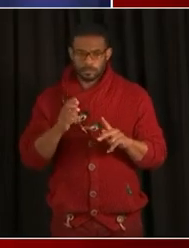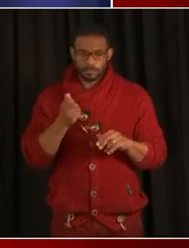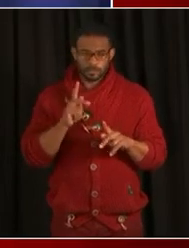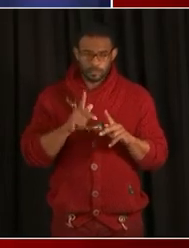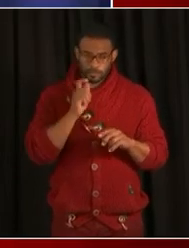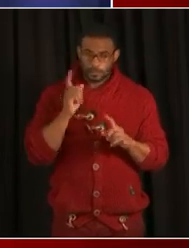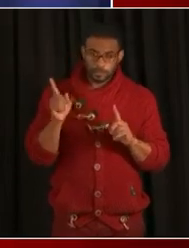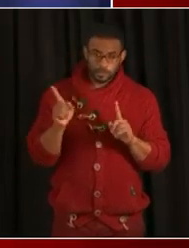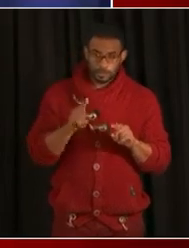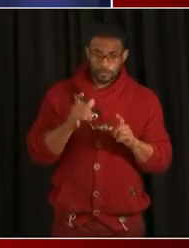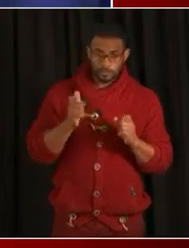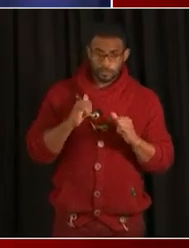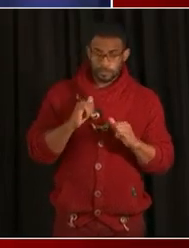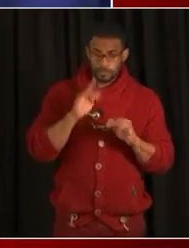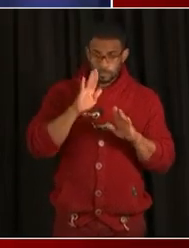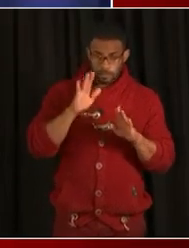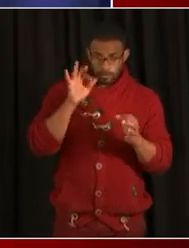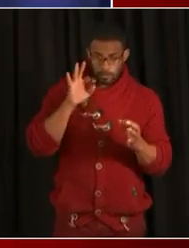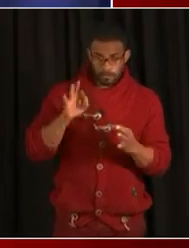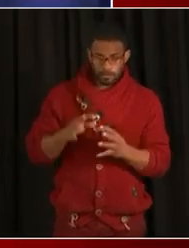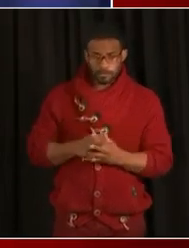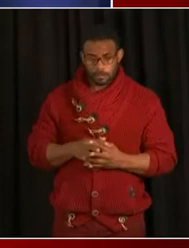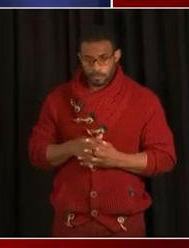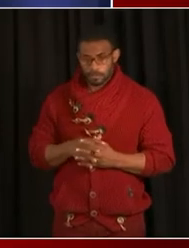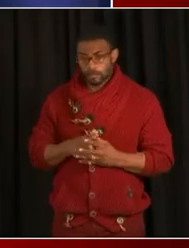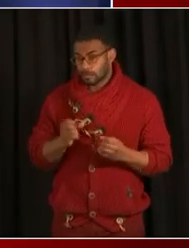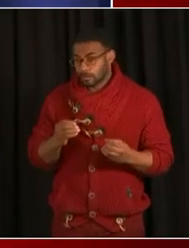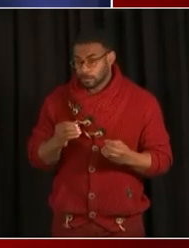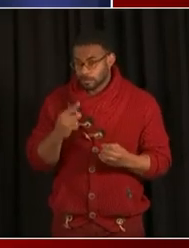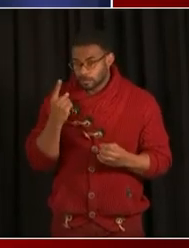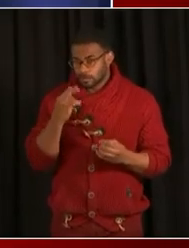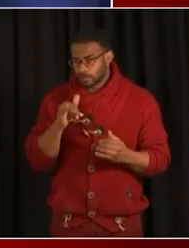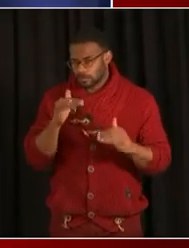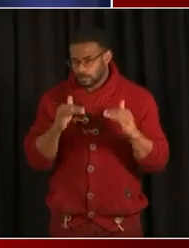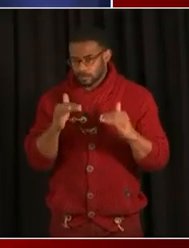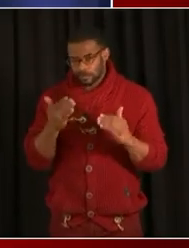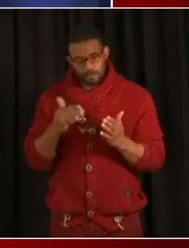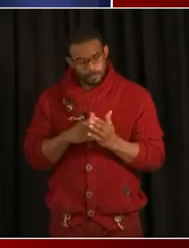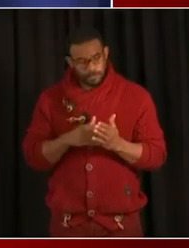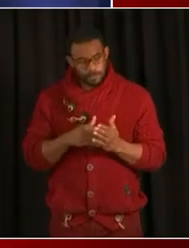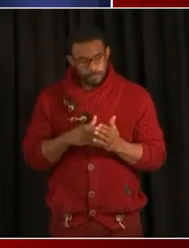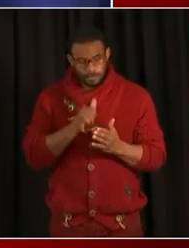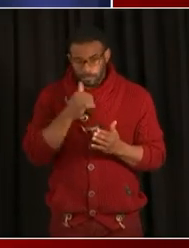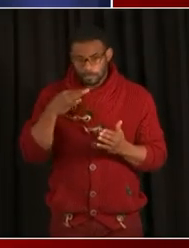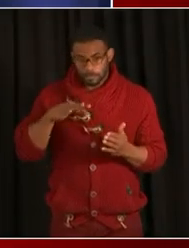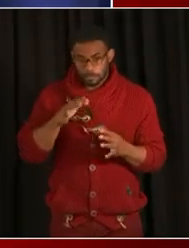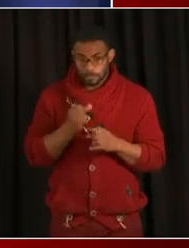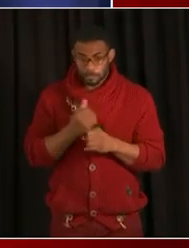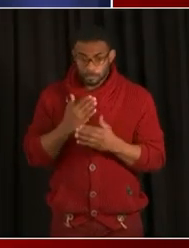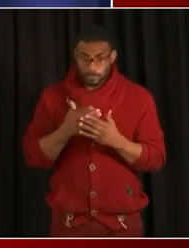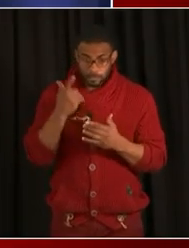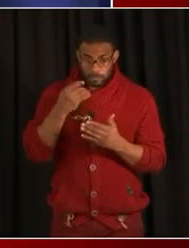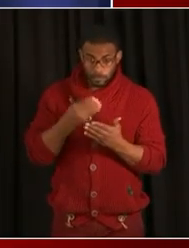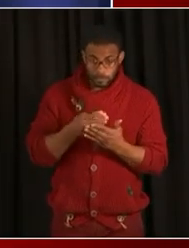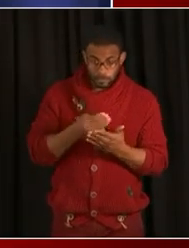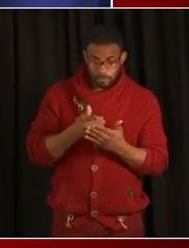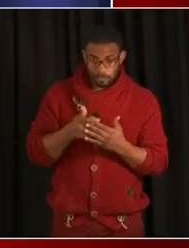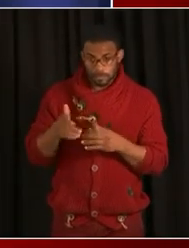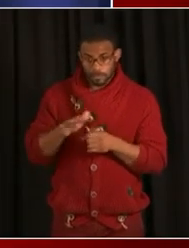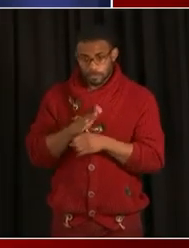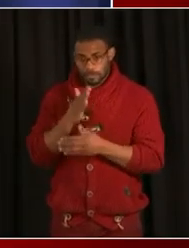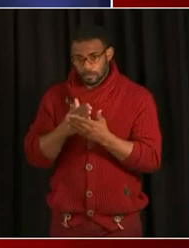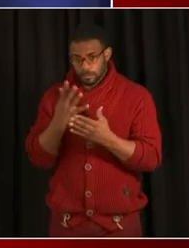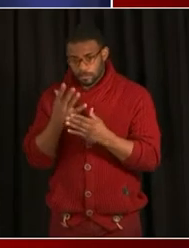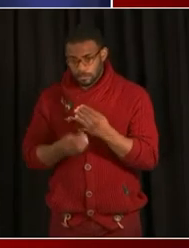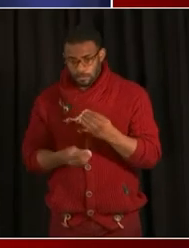the few people who came were giving us wonderful feedback. So there's always that balance. Again, nonprofits can get some grant money to cover